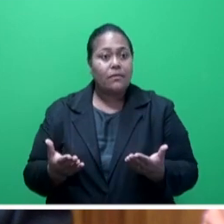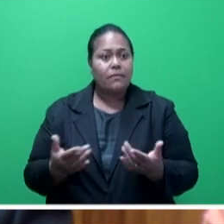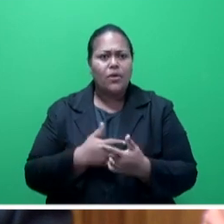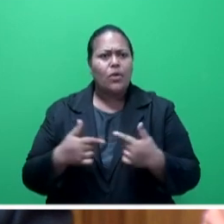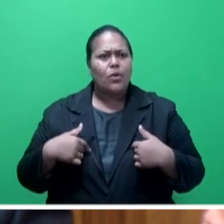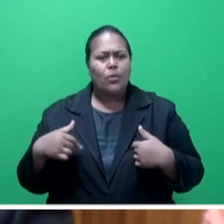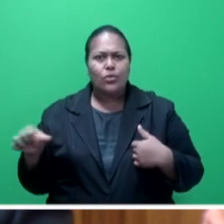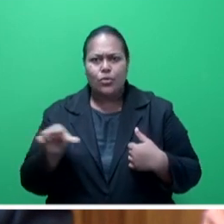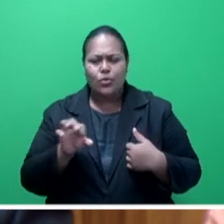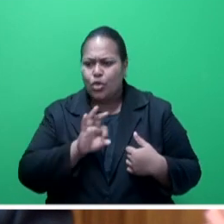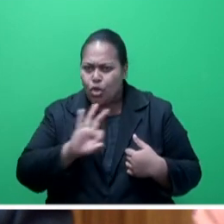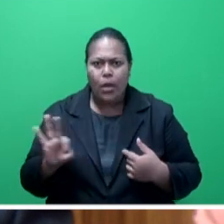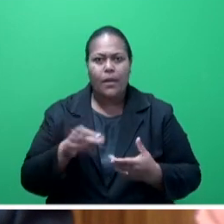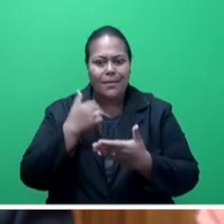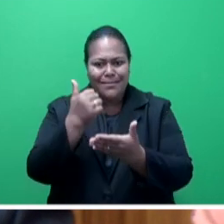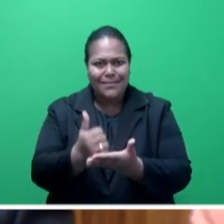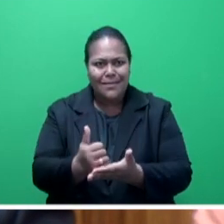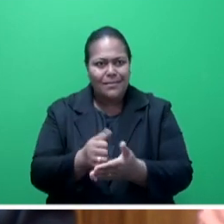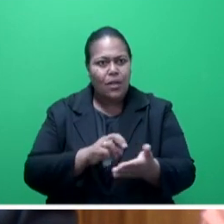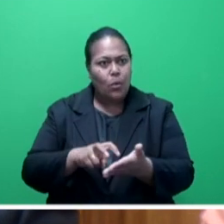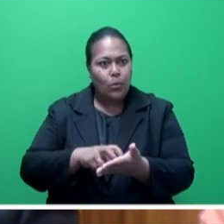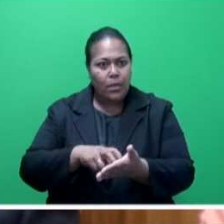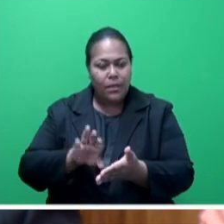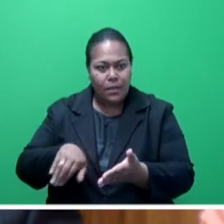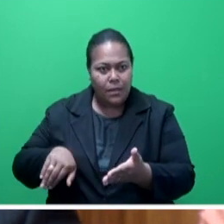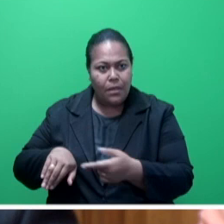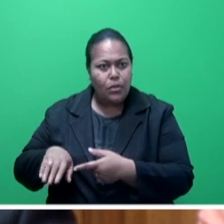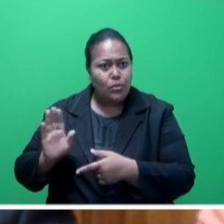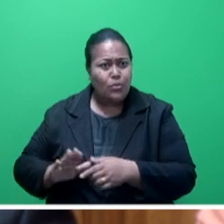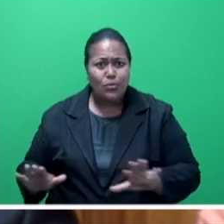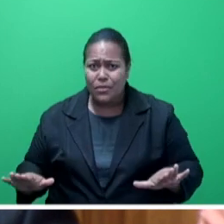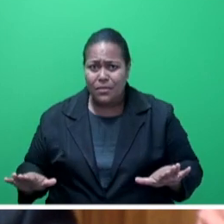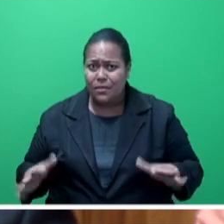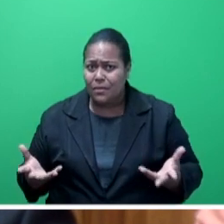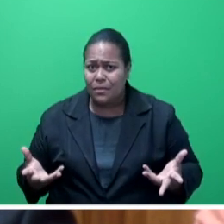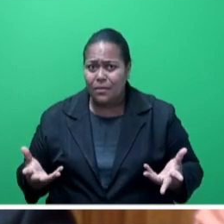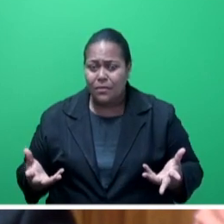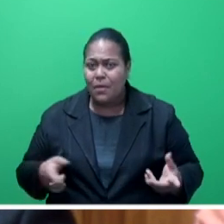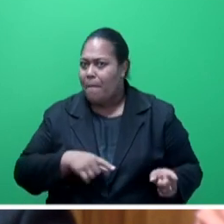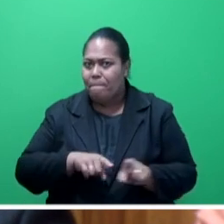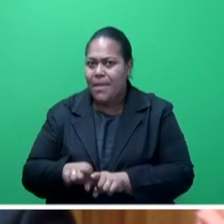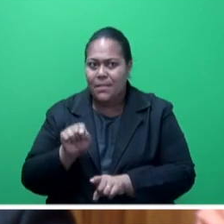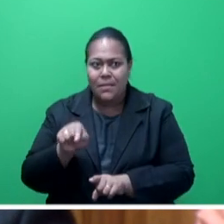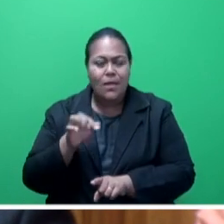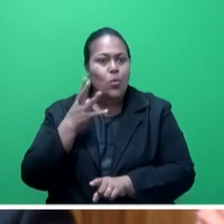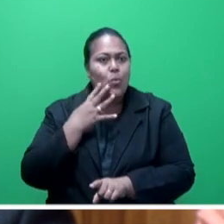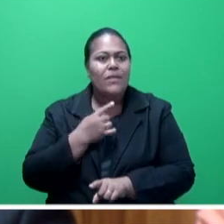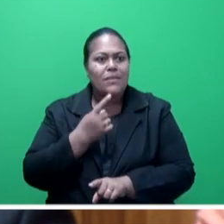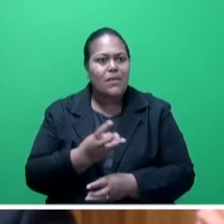not assist our most vulnerable children. That is what they mean when they call inflation mitigation